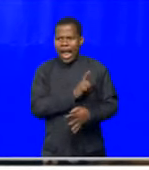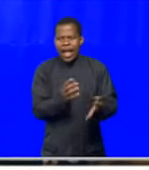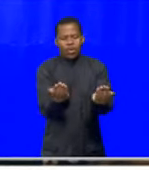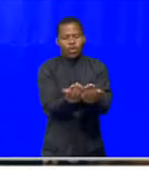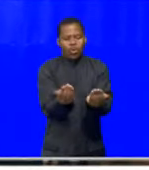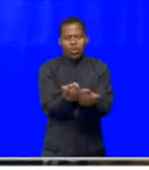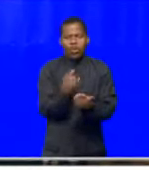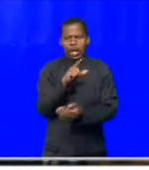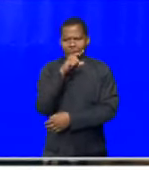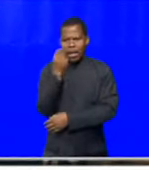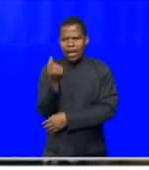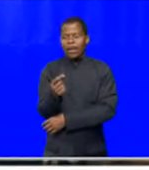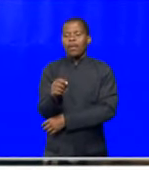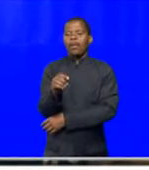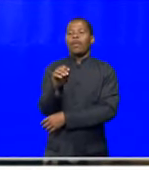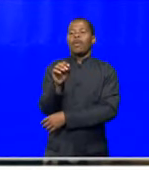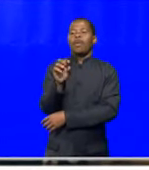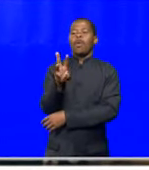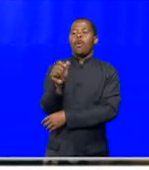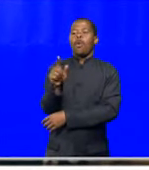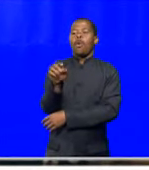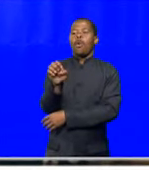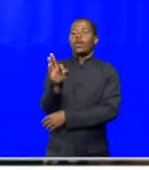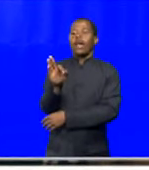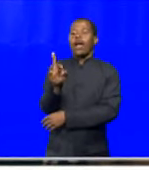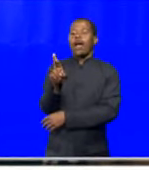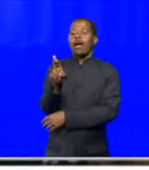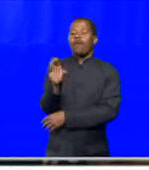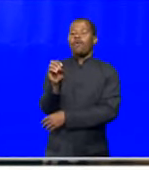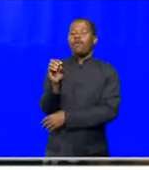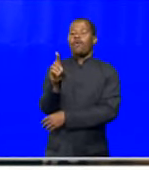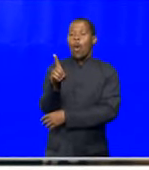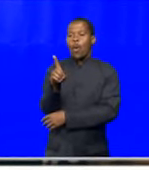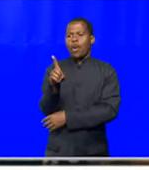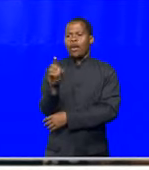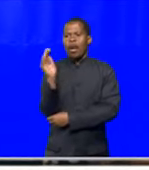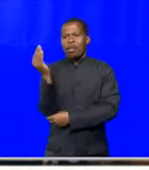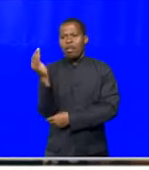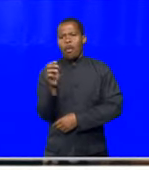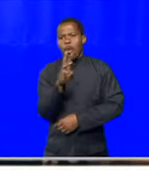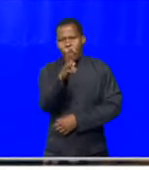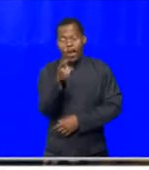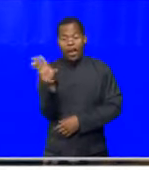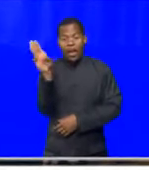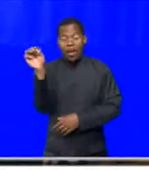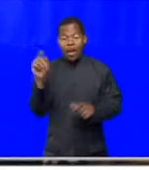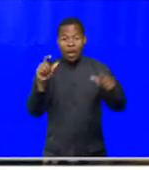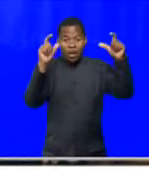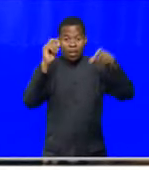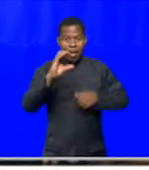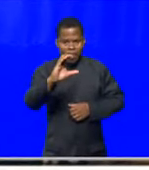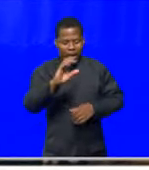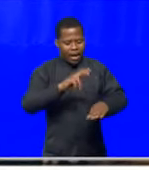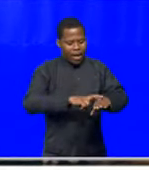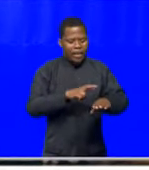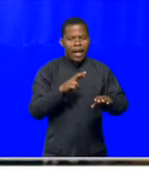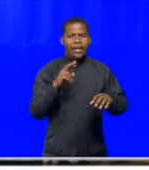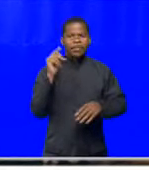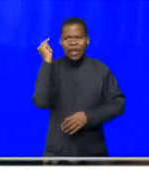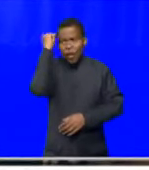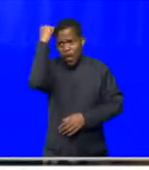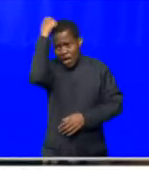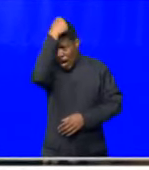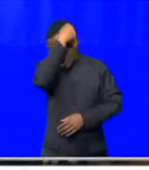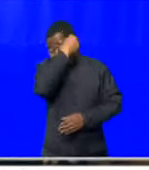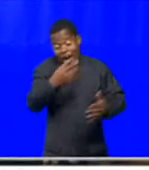a courtesy visit to Prime Minister Cleopas Dlamini at Cabinet Office. The Prime Minister said he was representing His Majesty King Mswati